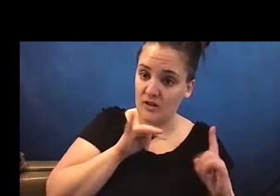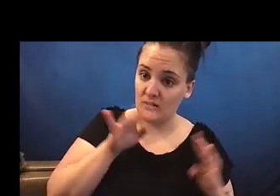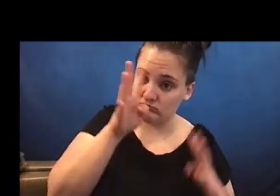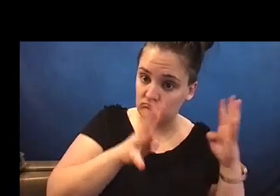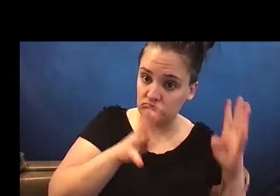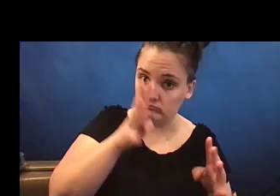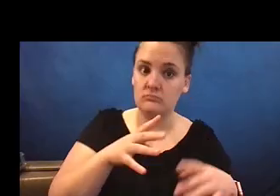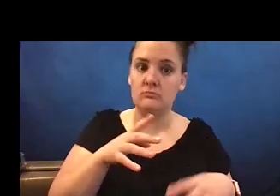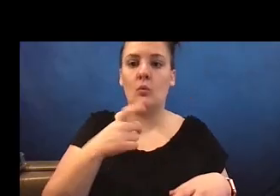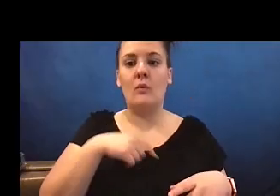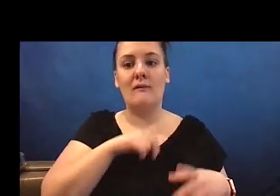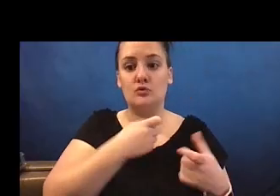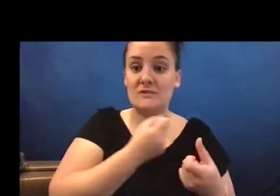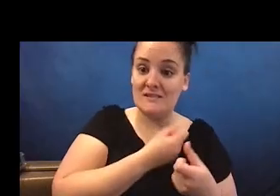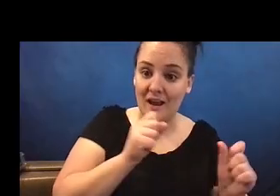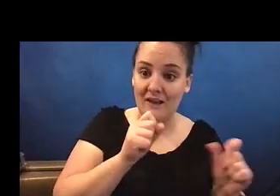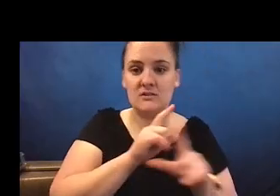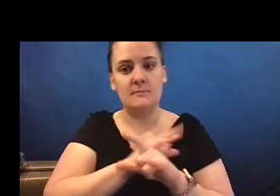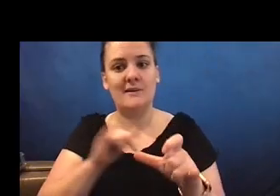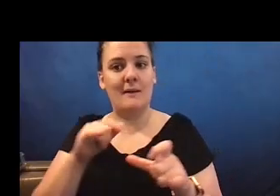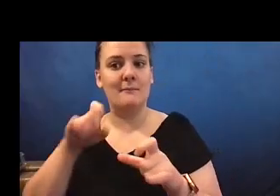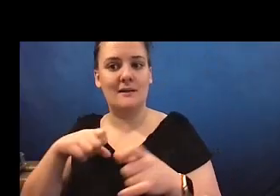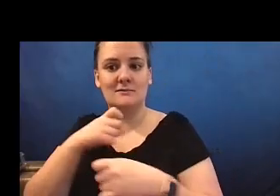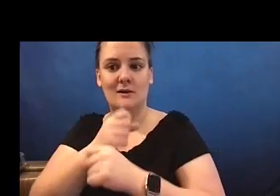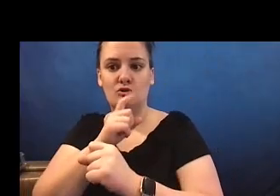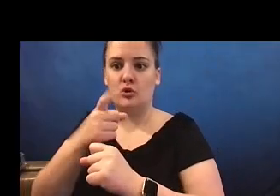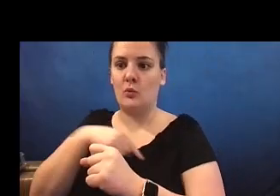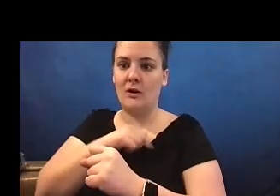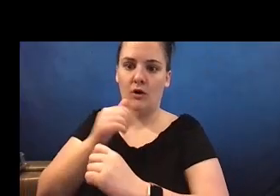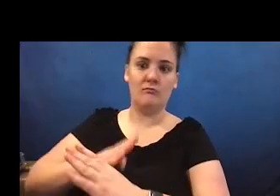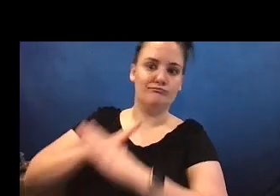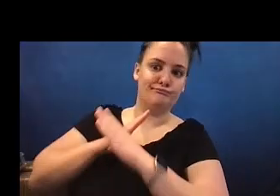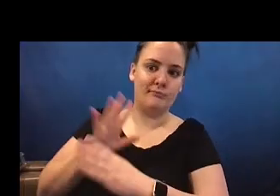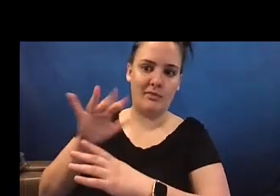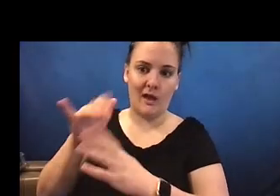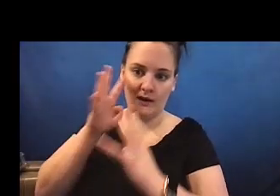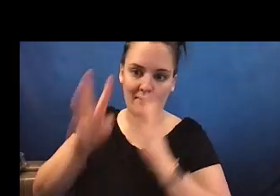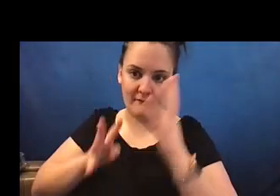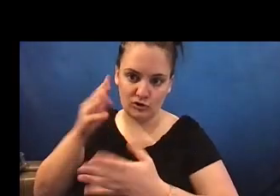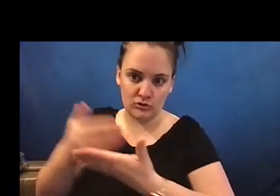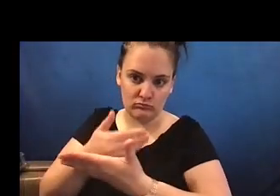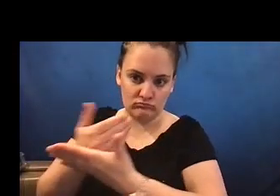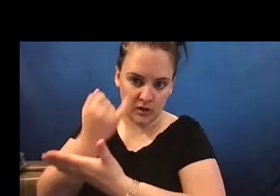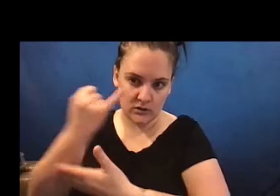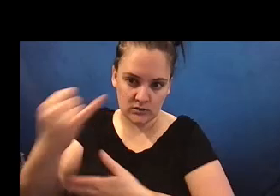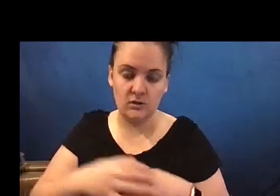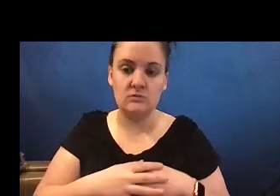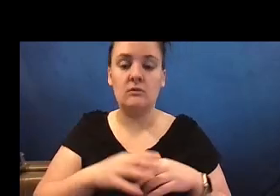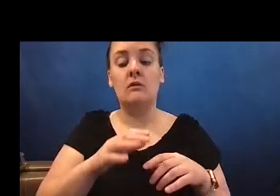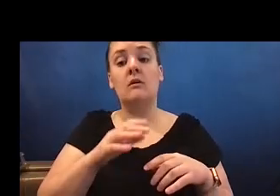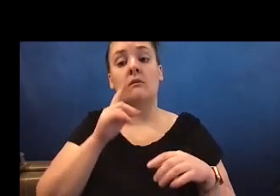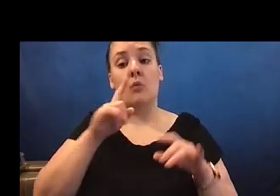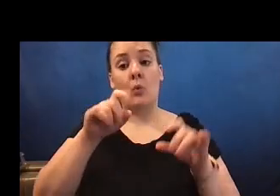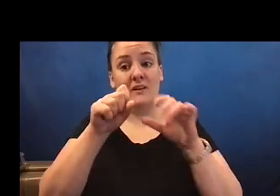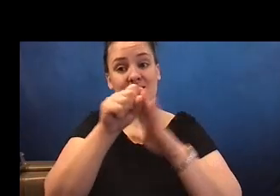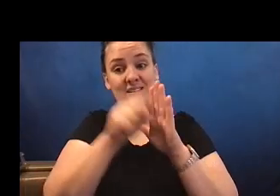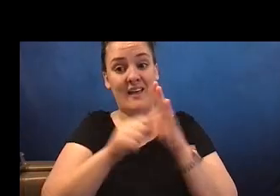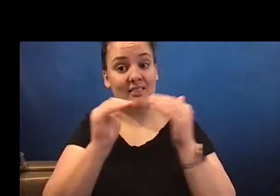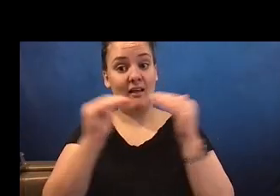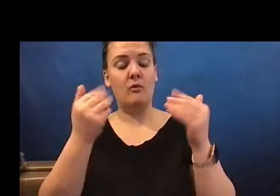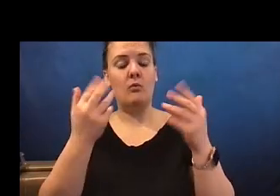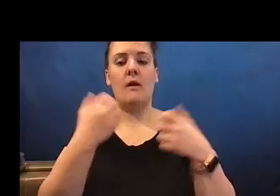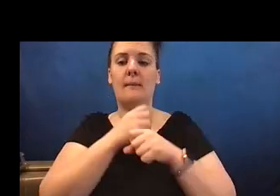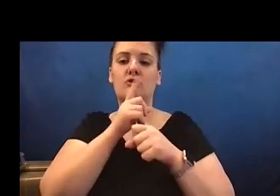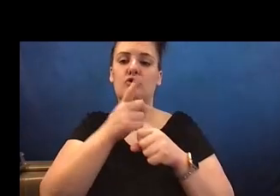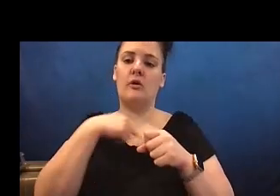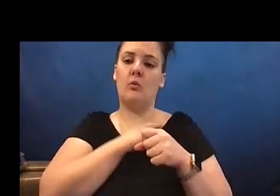stifling innovation and preventing us from, and particularly at the state level, disadvantaging us against other states where they might be